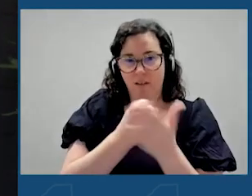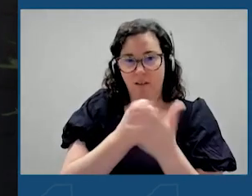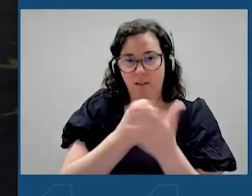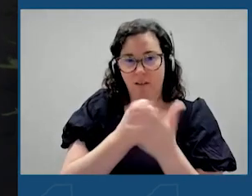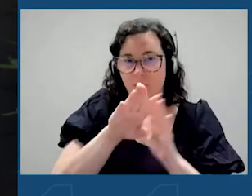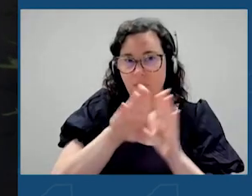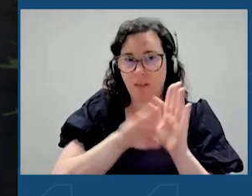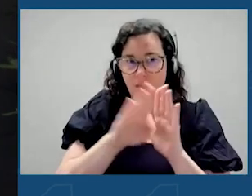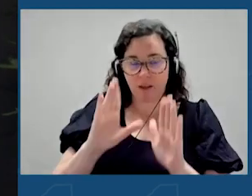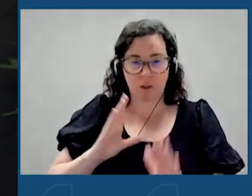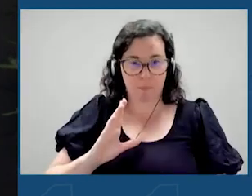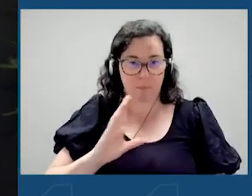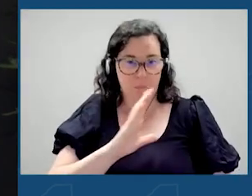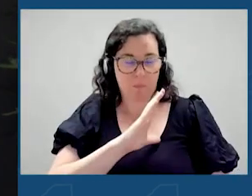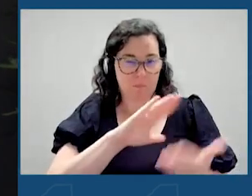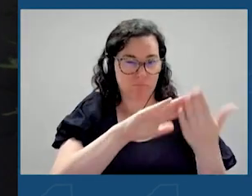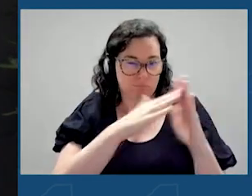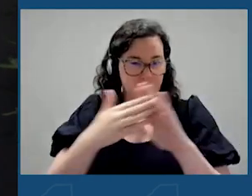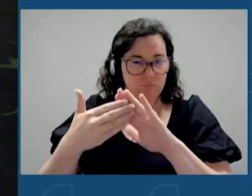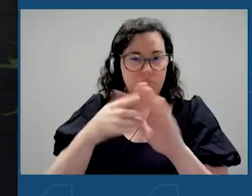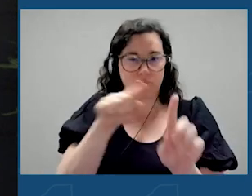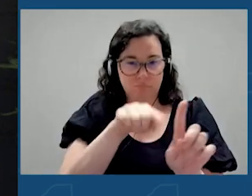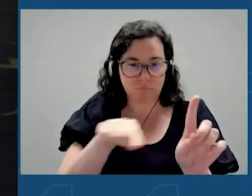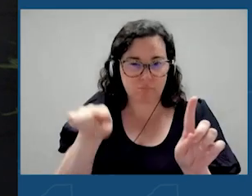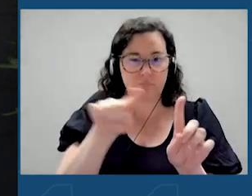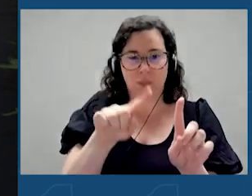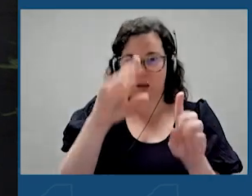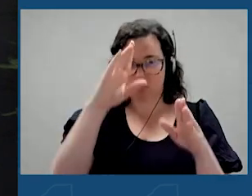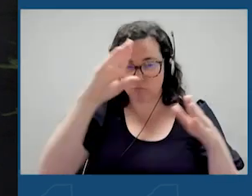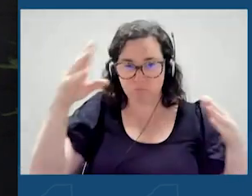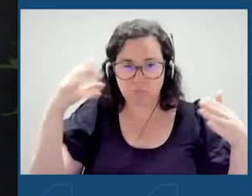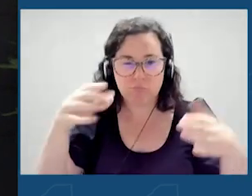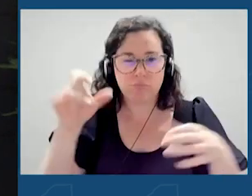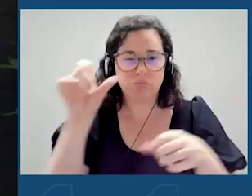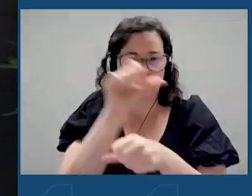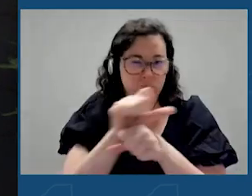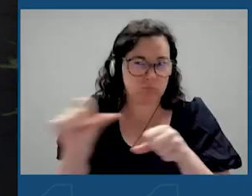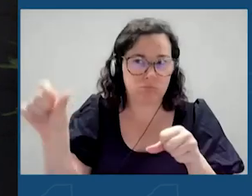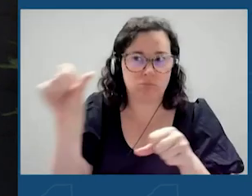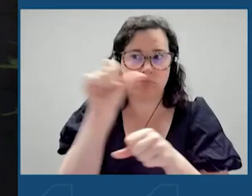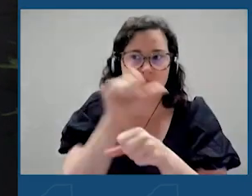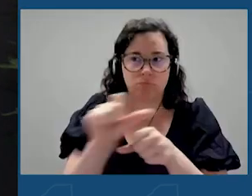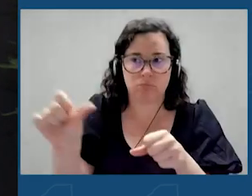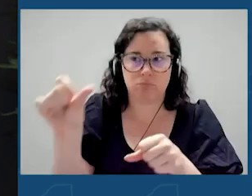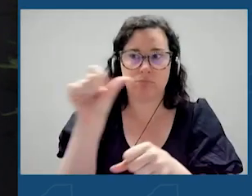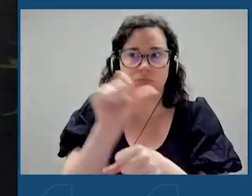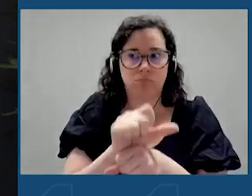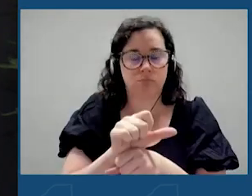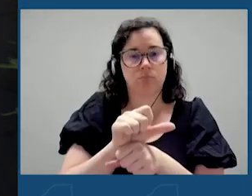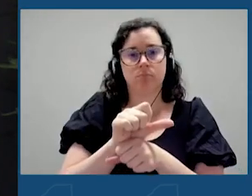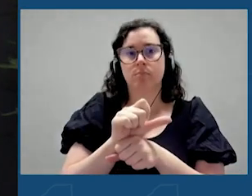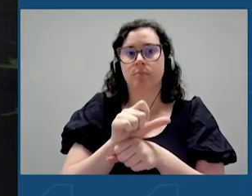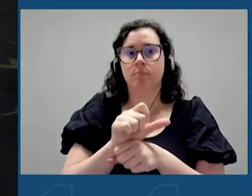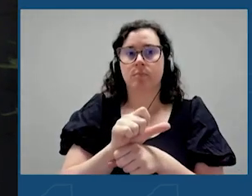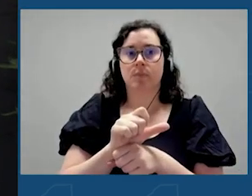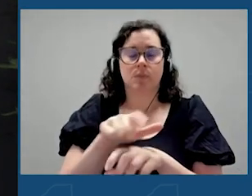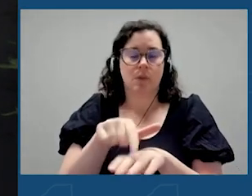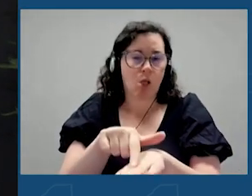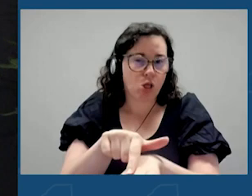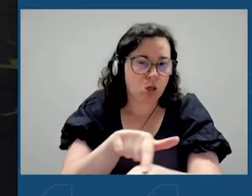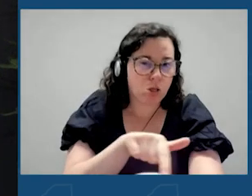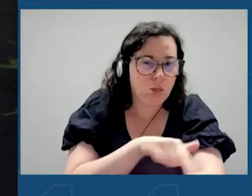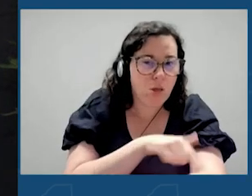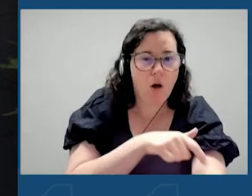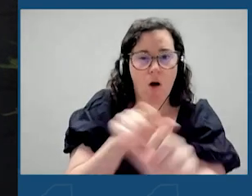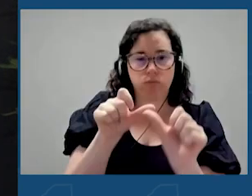Cahill, have been tireless in their work to participate in a revisioning of this long, stagnant, significant Ulster